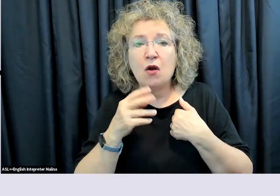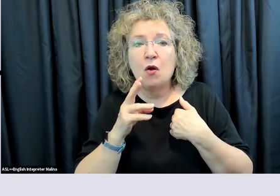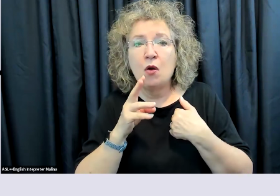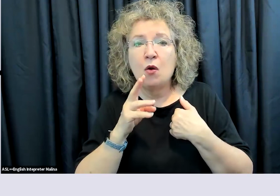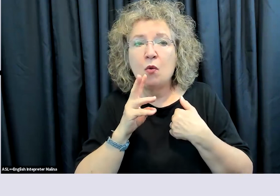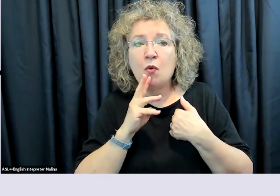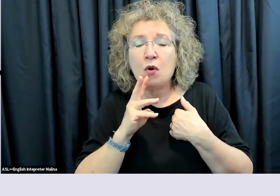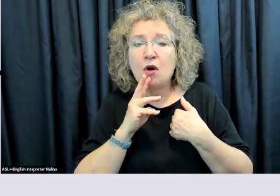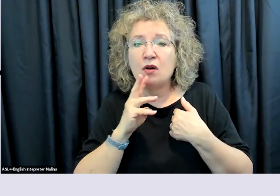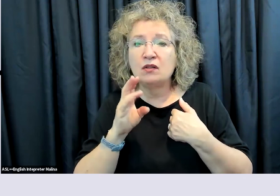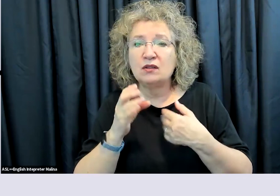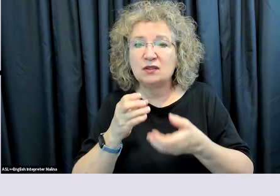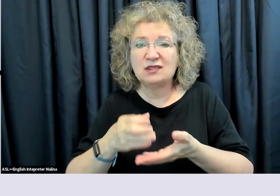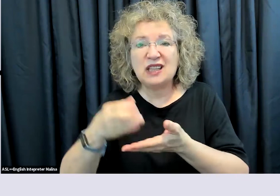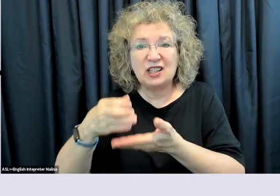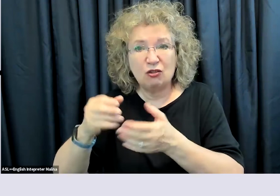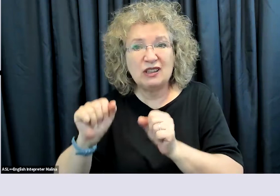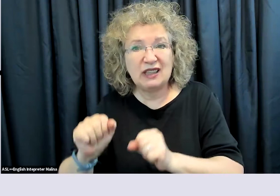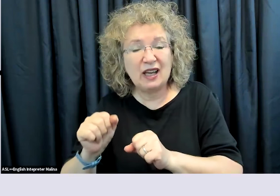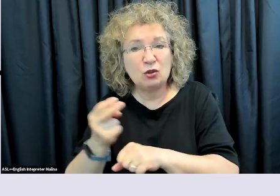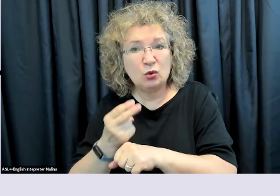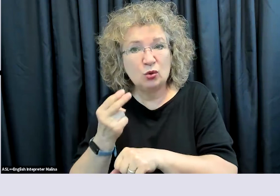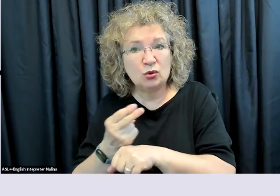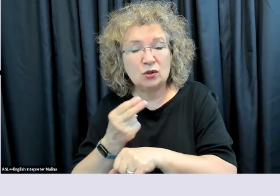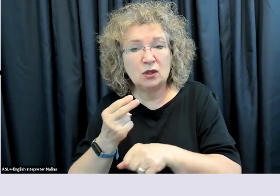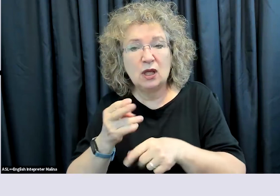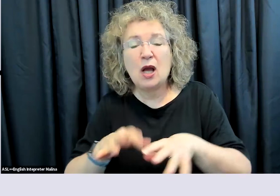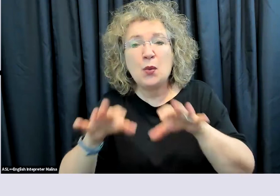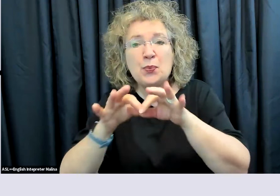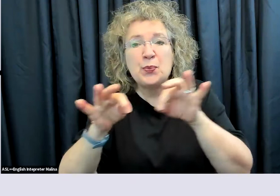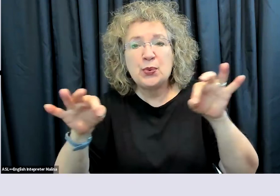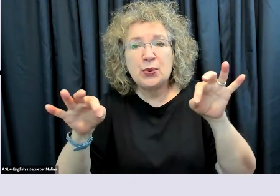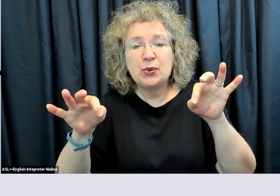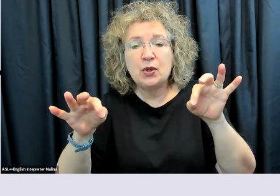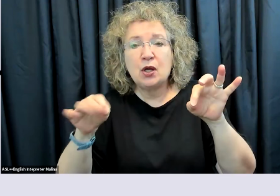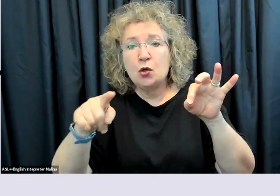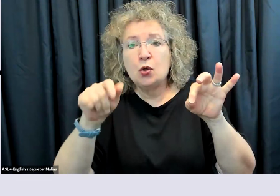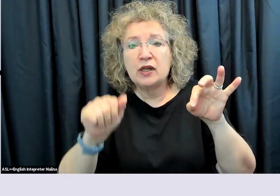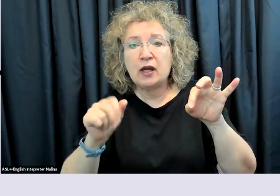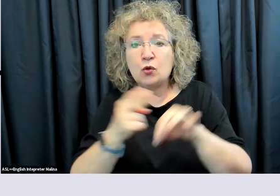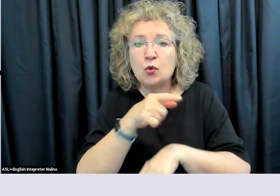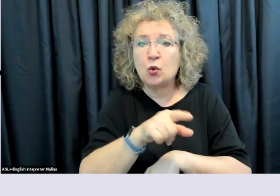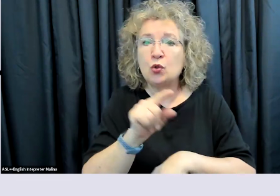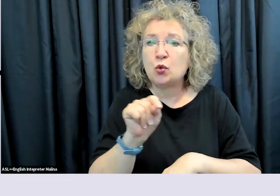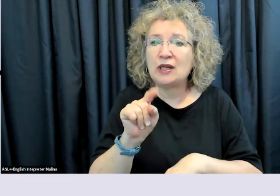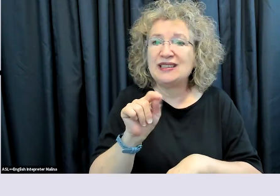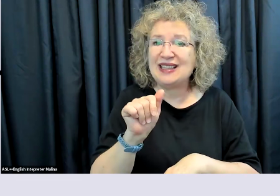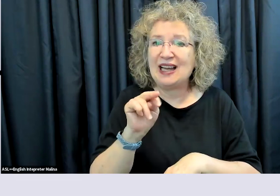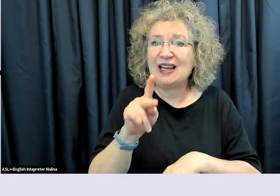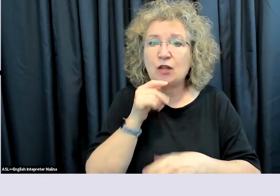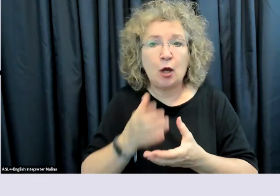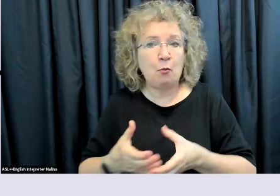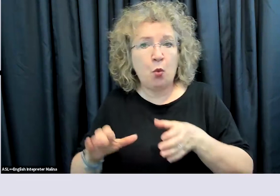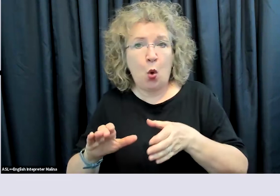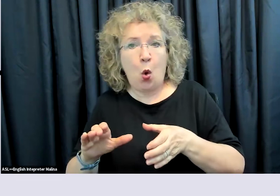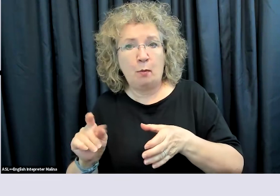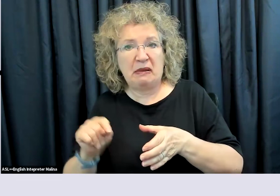tank to help maintain and store your cold drugs to help maintain those temperatures.